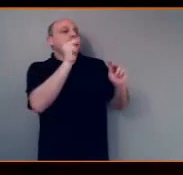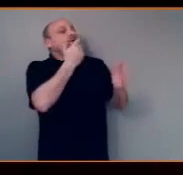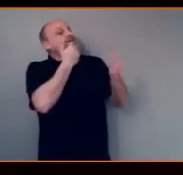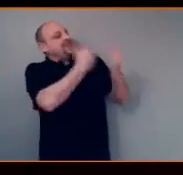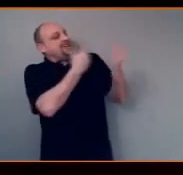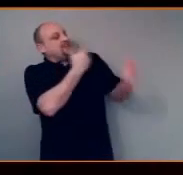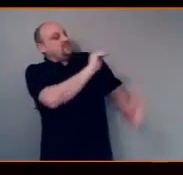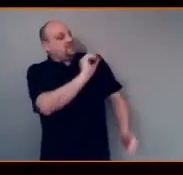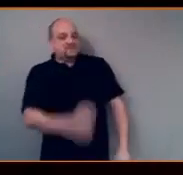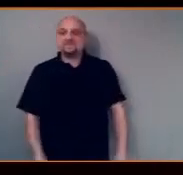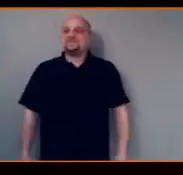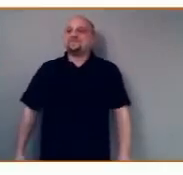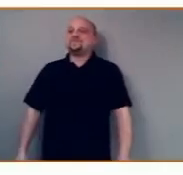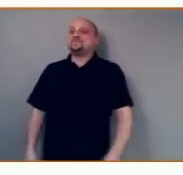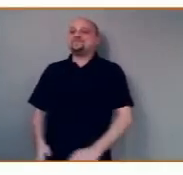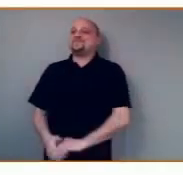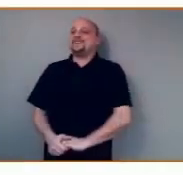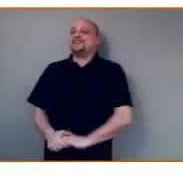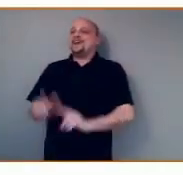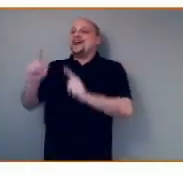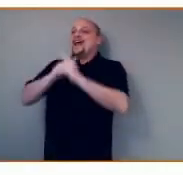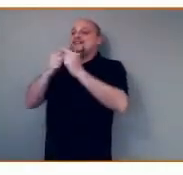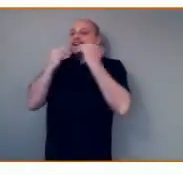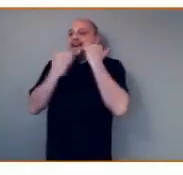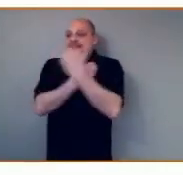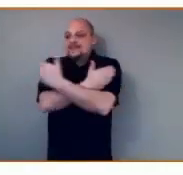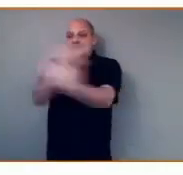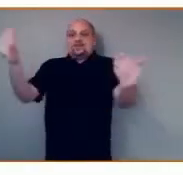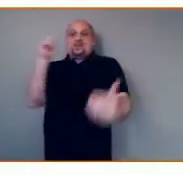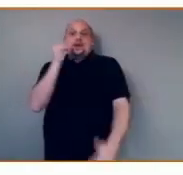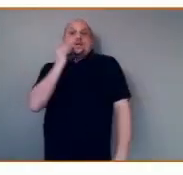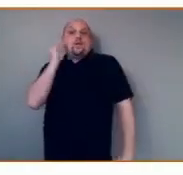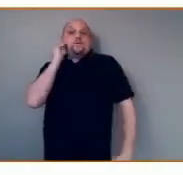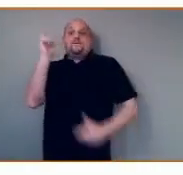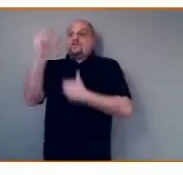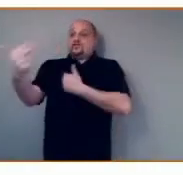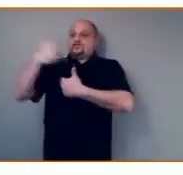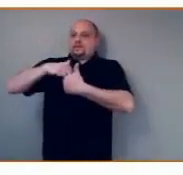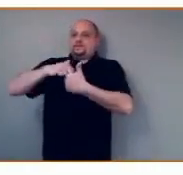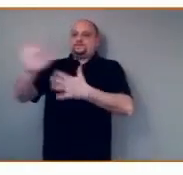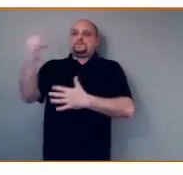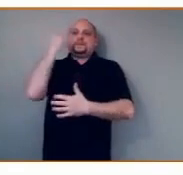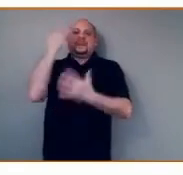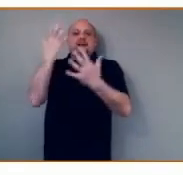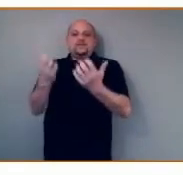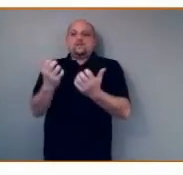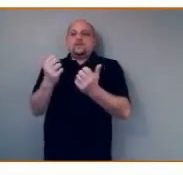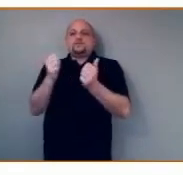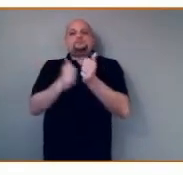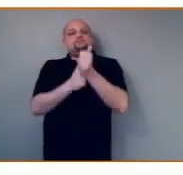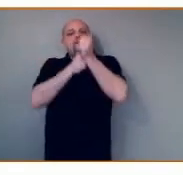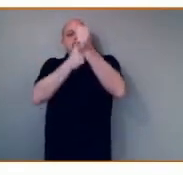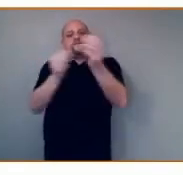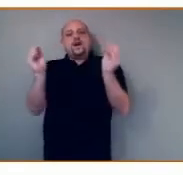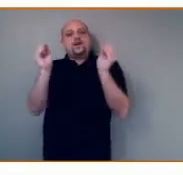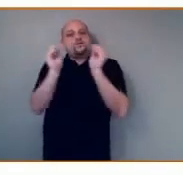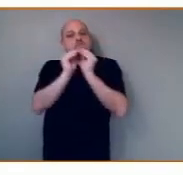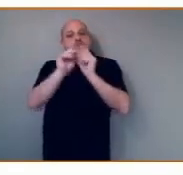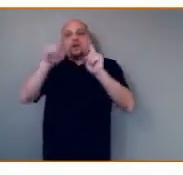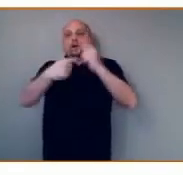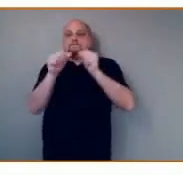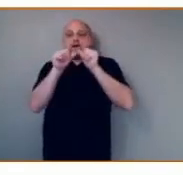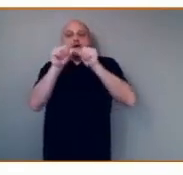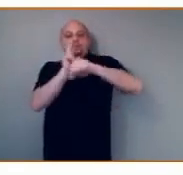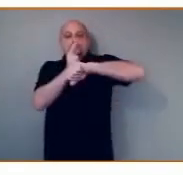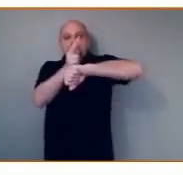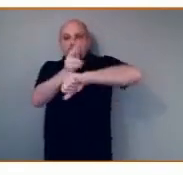us. And thank you at home for joining. If you'd like to follow Perseverance and its journey to the Red Planet,